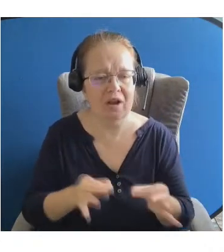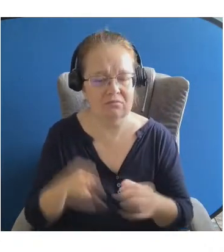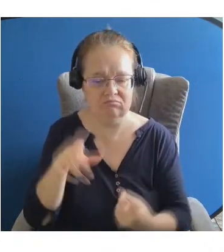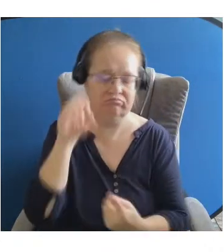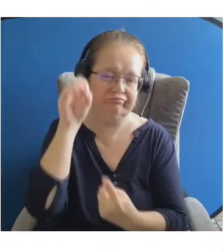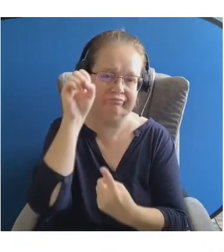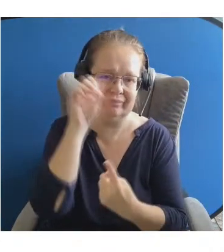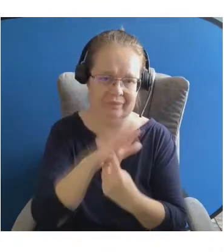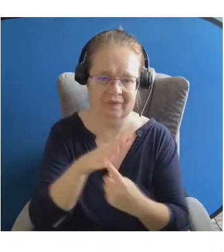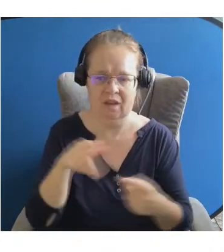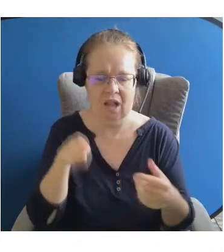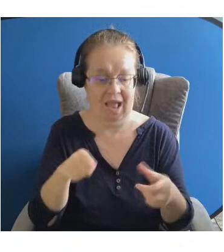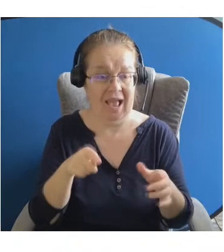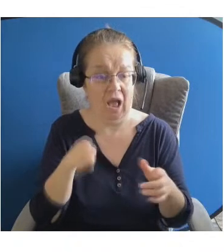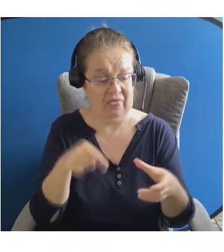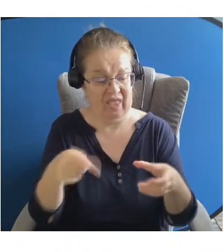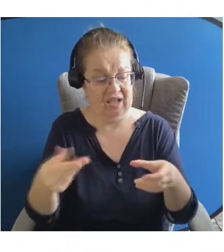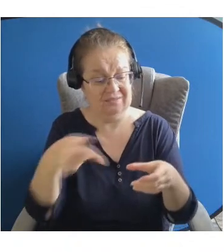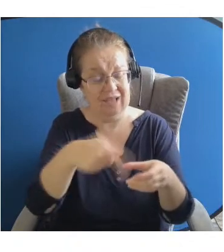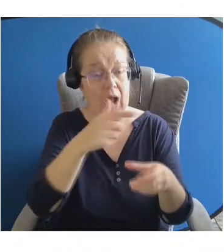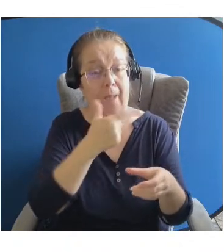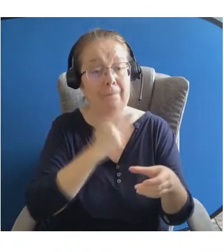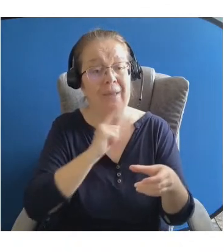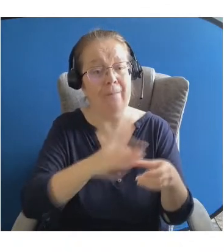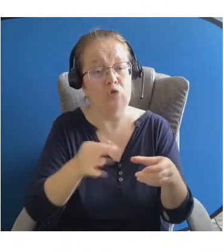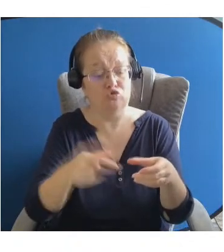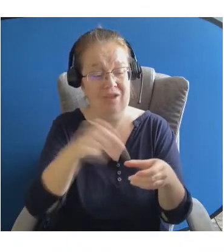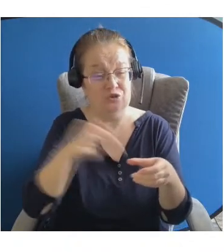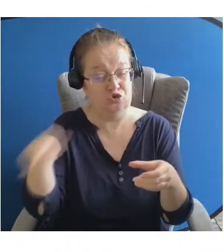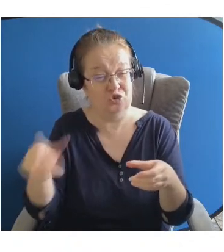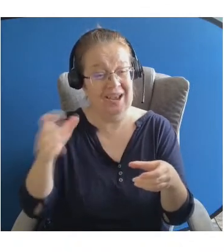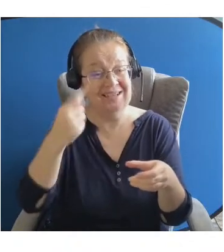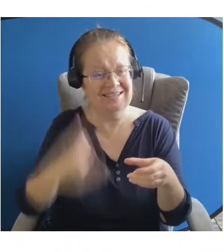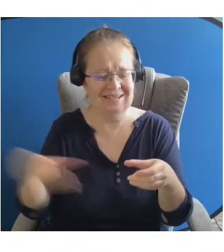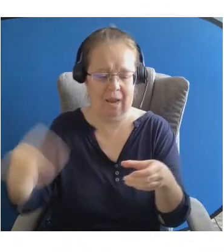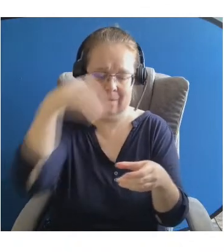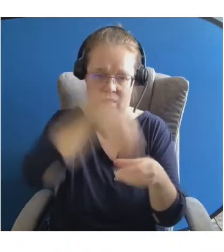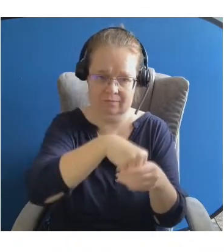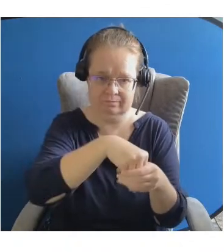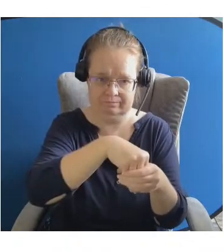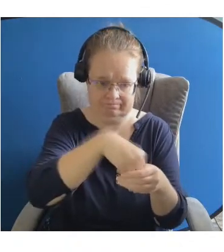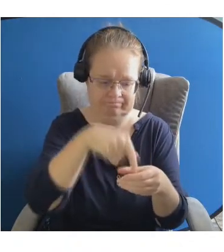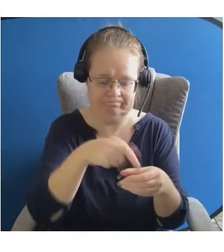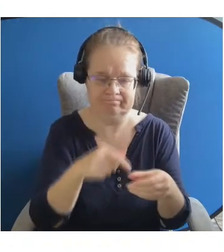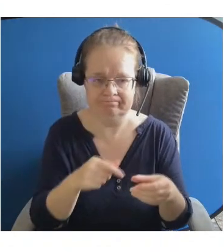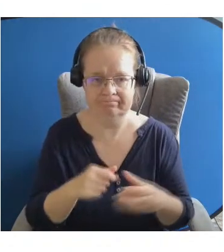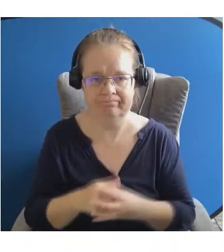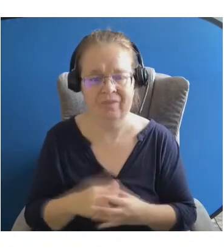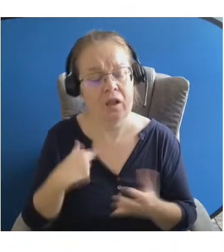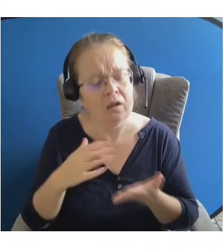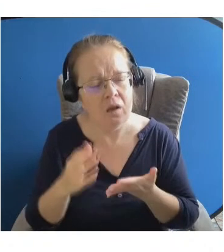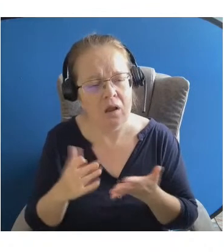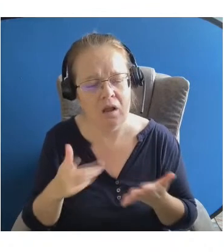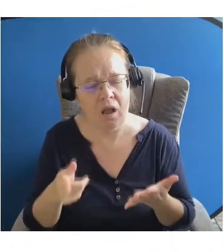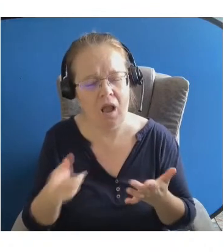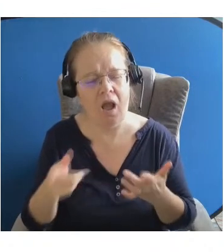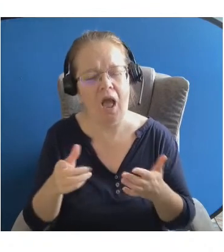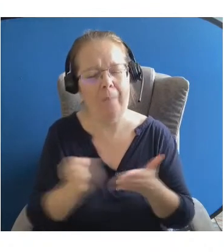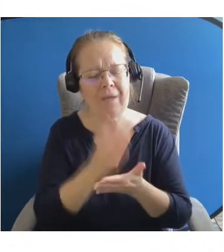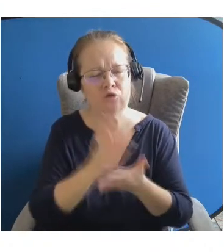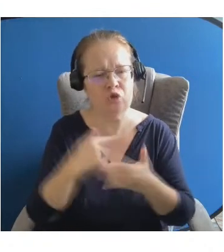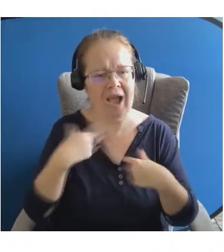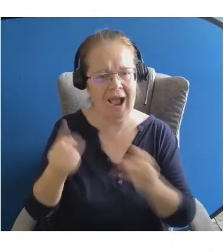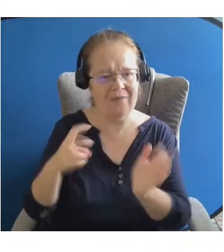pillars of that people strategy. That in turn led us to making sure that we had sponsorship of it